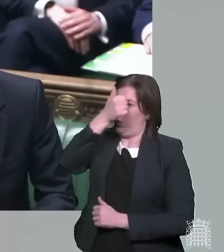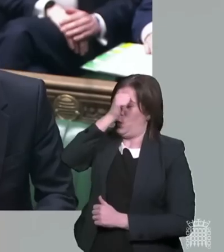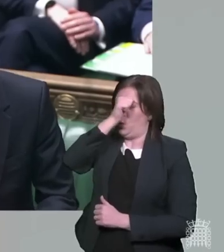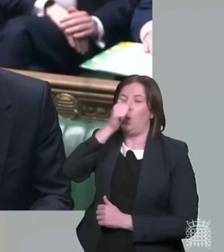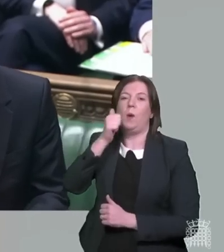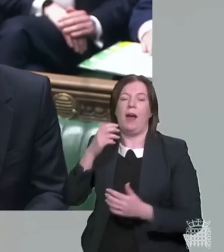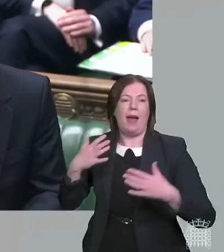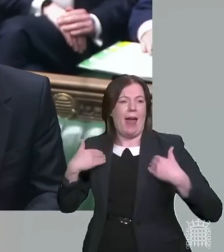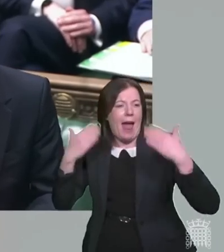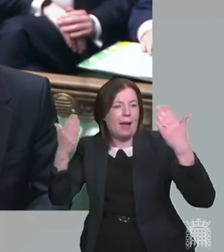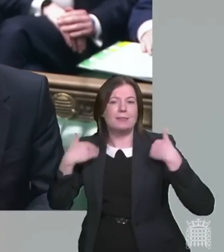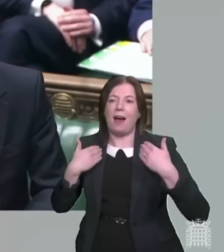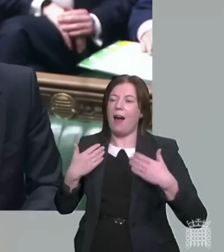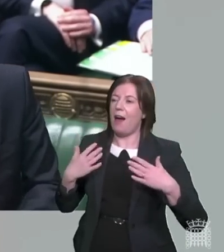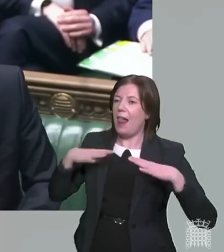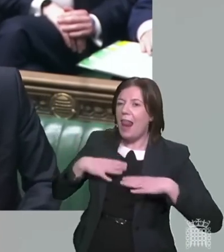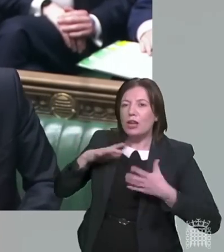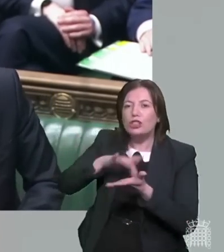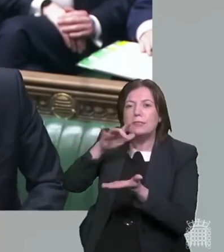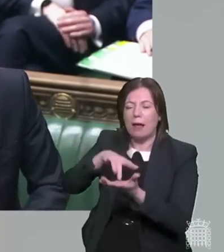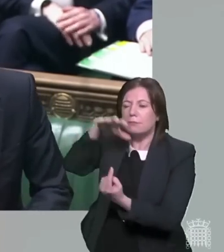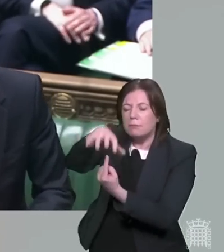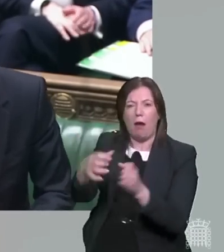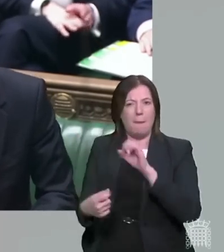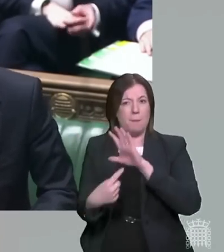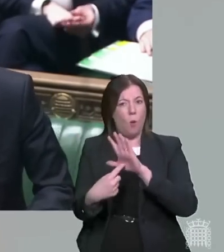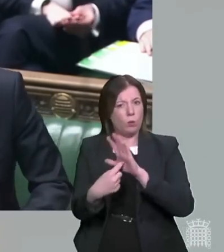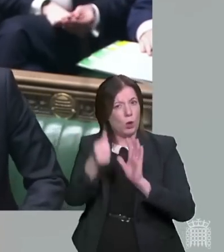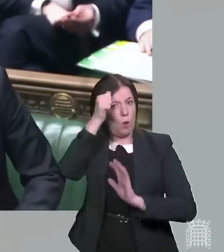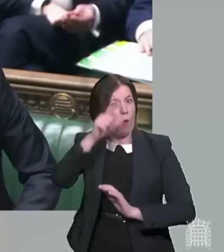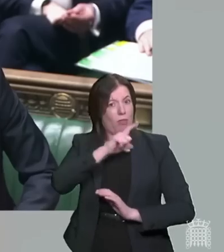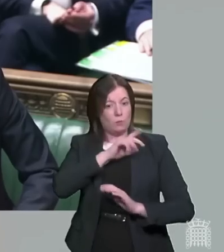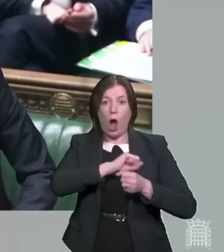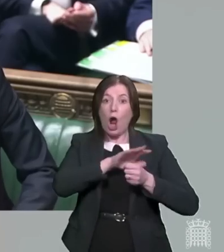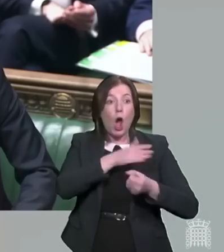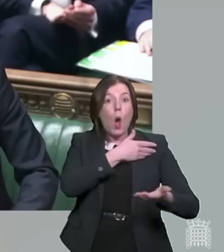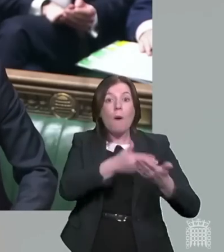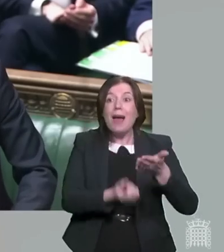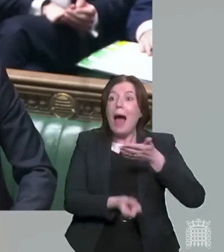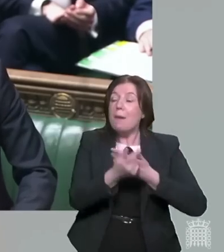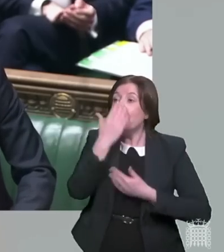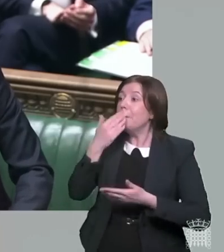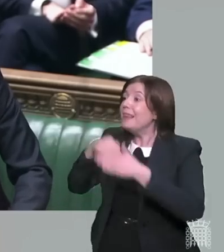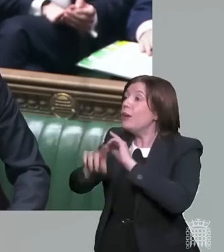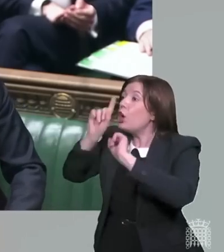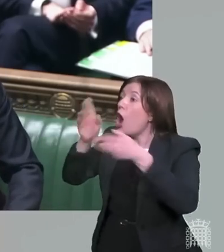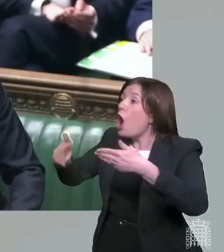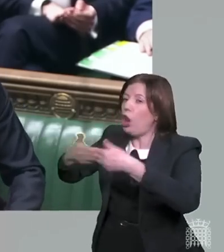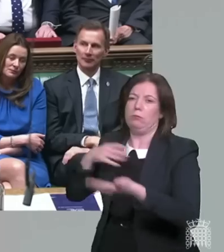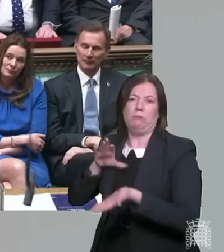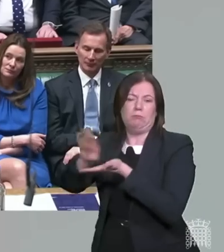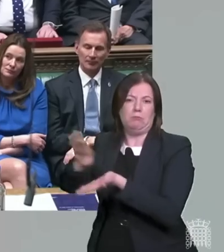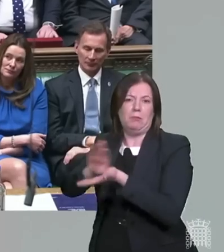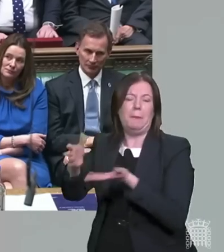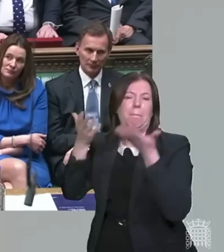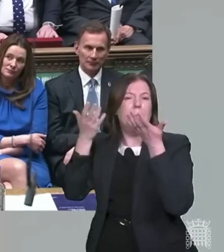leisure centres are important, and that's why we provided significant support to them during COVID and beyond. And with regard to energy prices now, the Chancellor